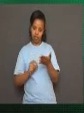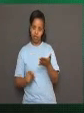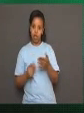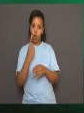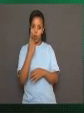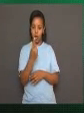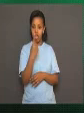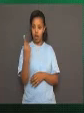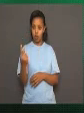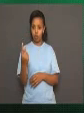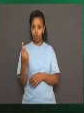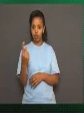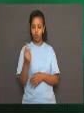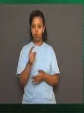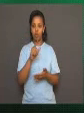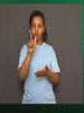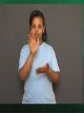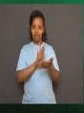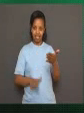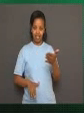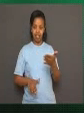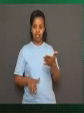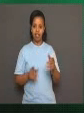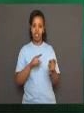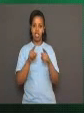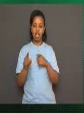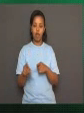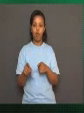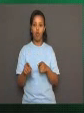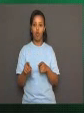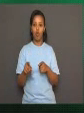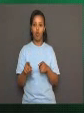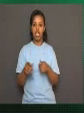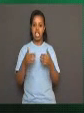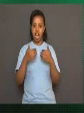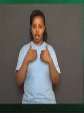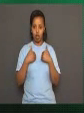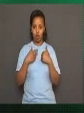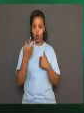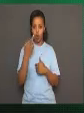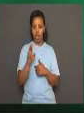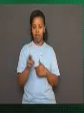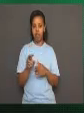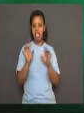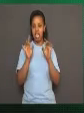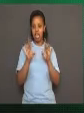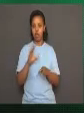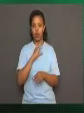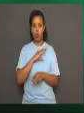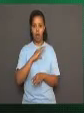lists, depending on whether they do or do not share the